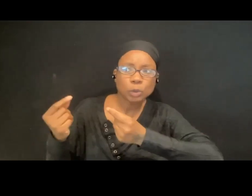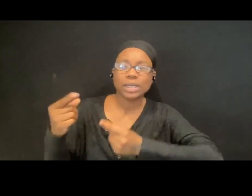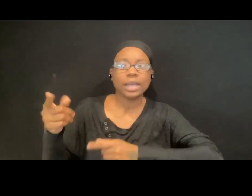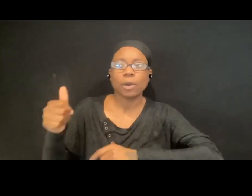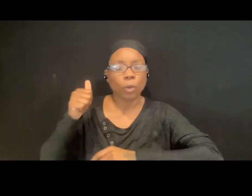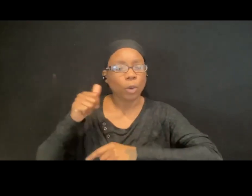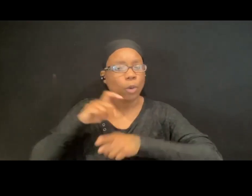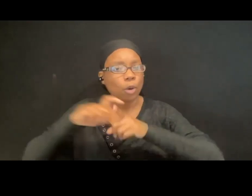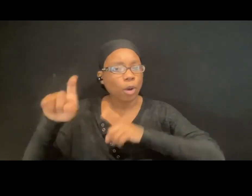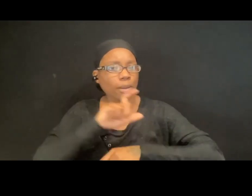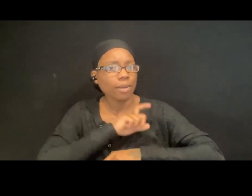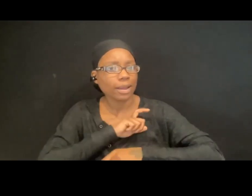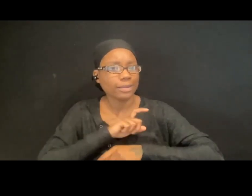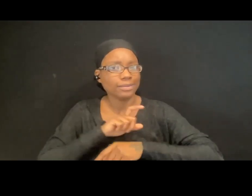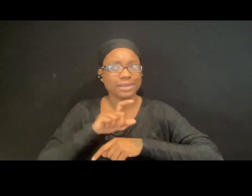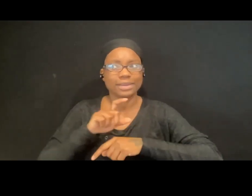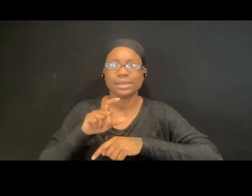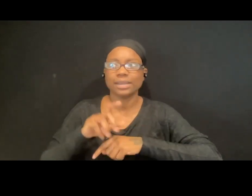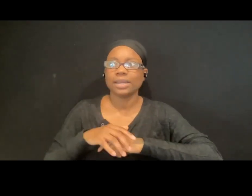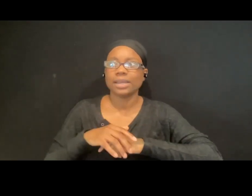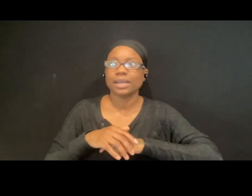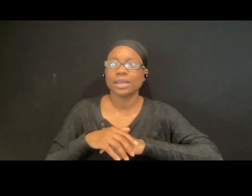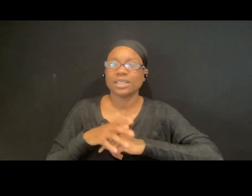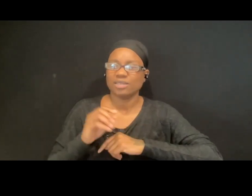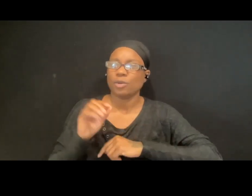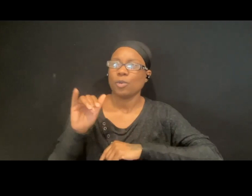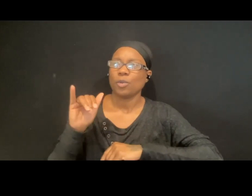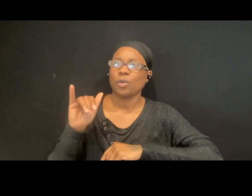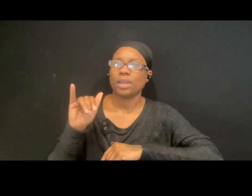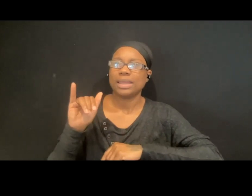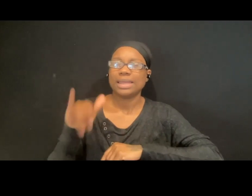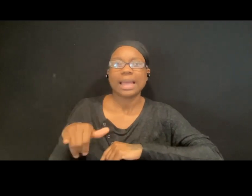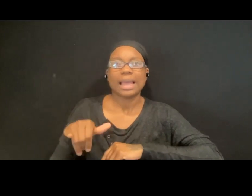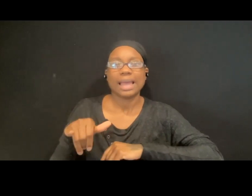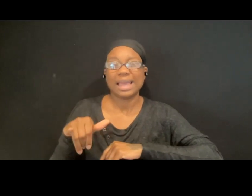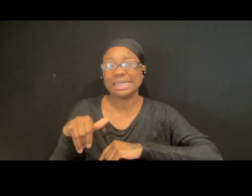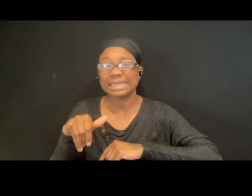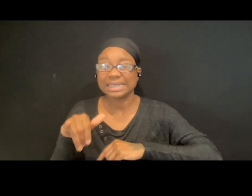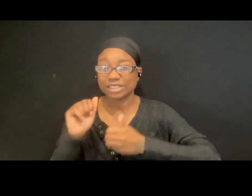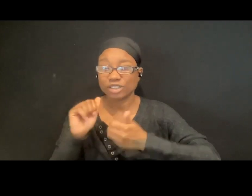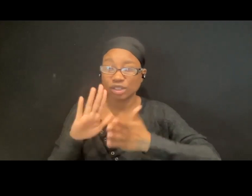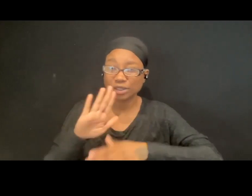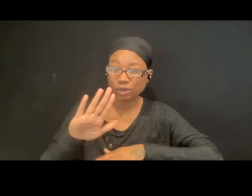Yeah. Does that speak to what you were asking about, Scott? Oh yeah,